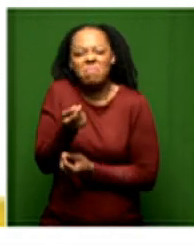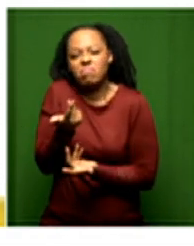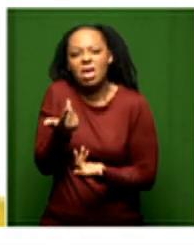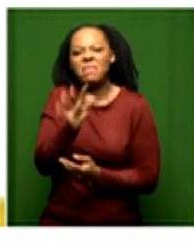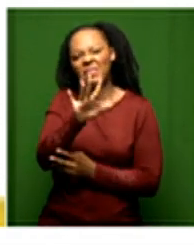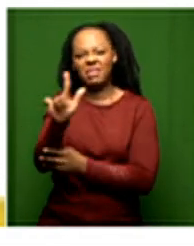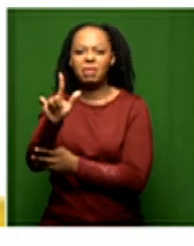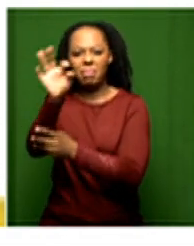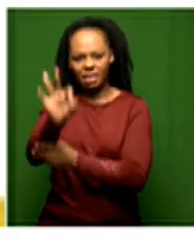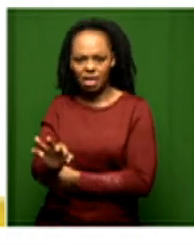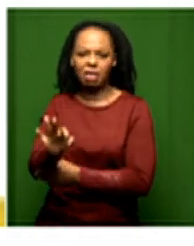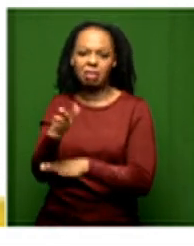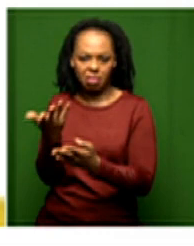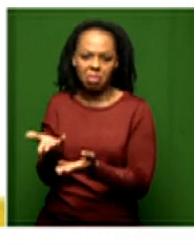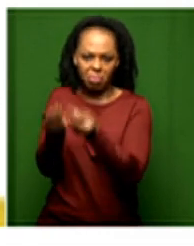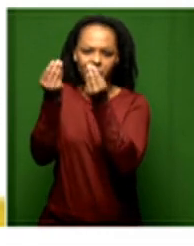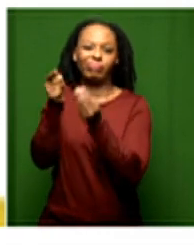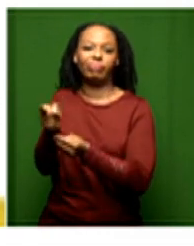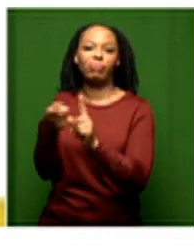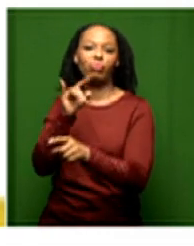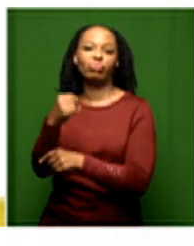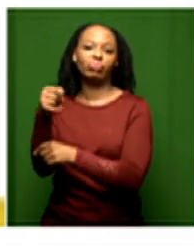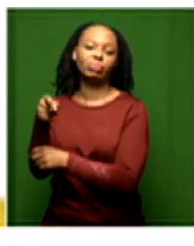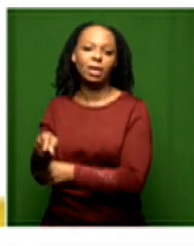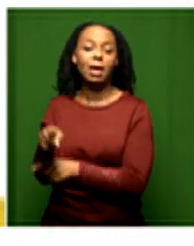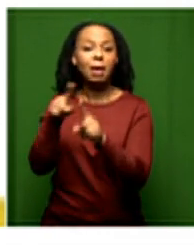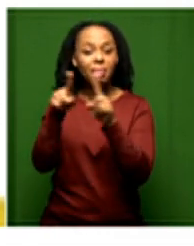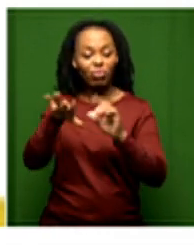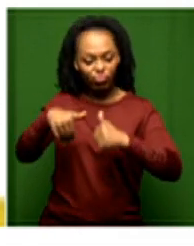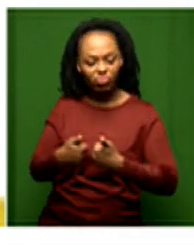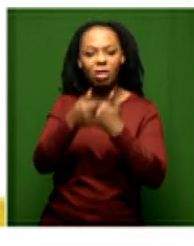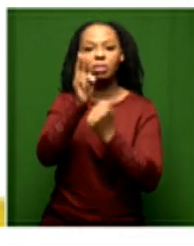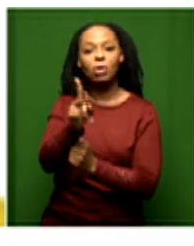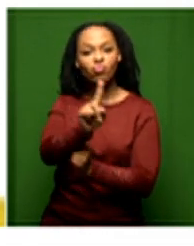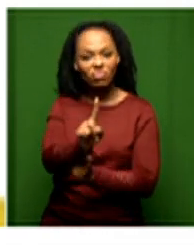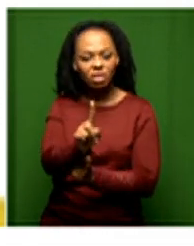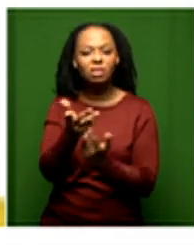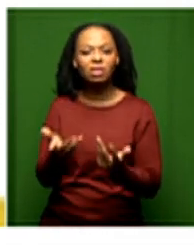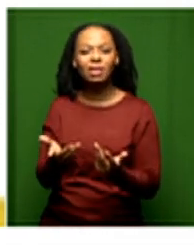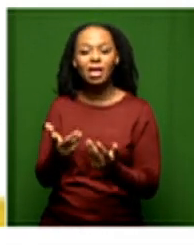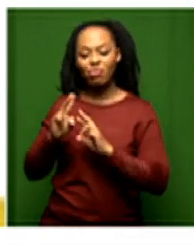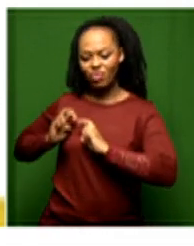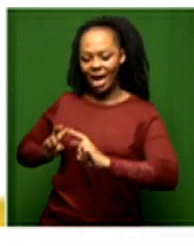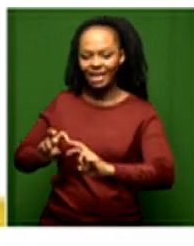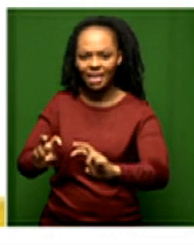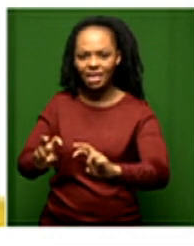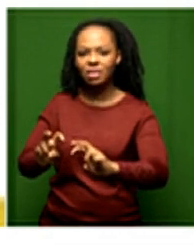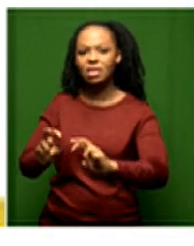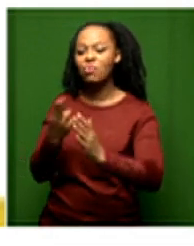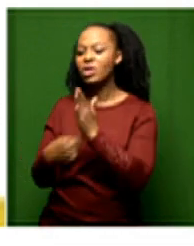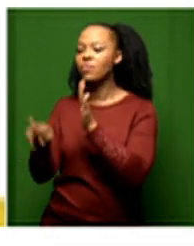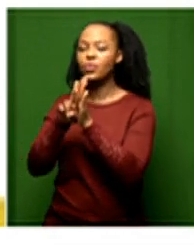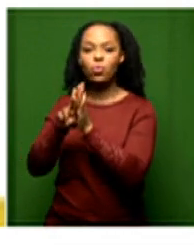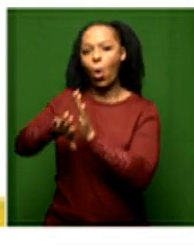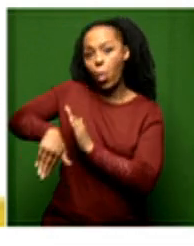But the other challenge is that, as we know, that this study has not been peer-reviewed,